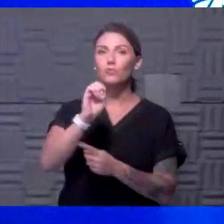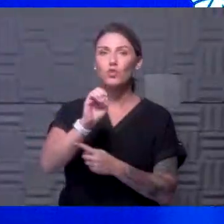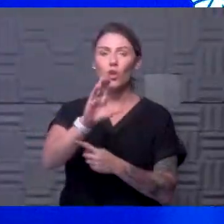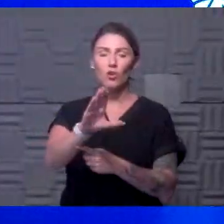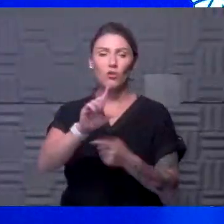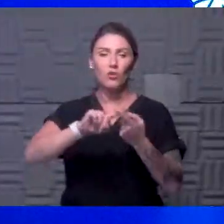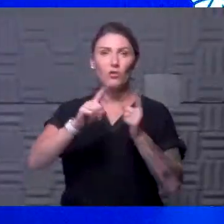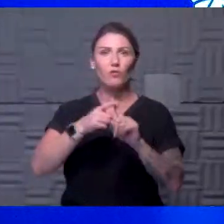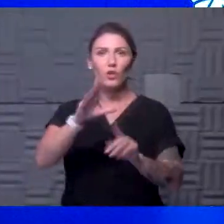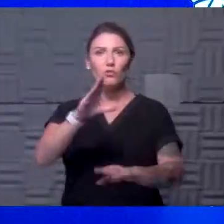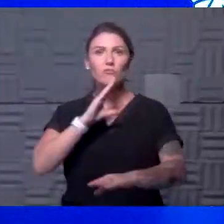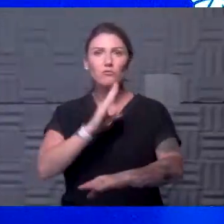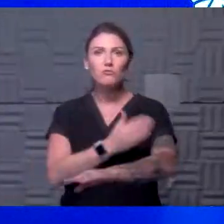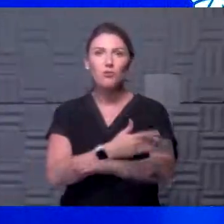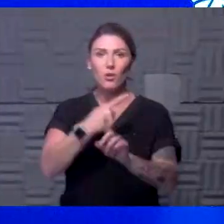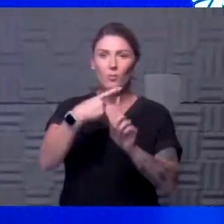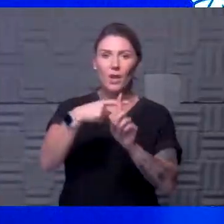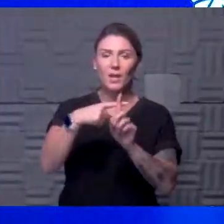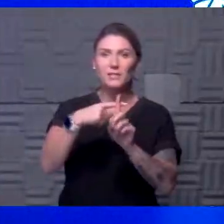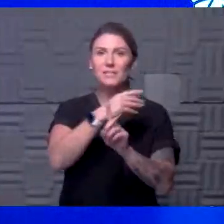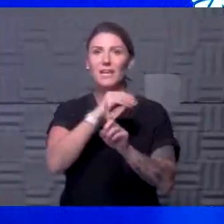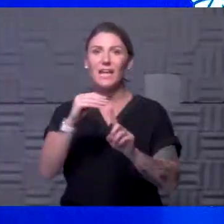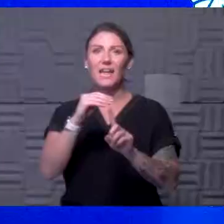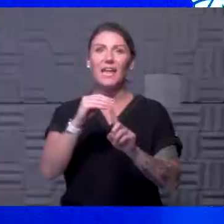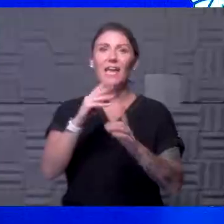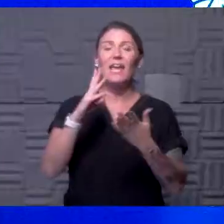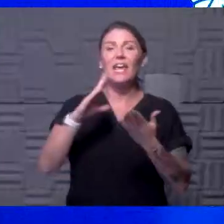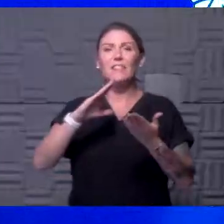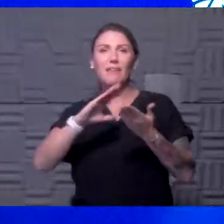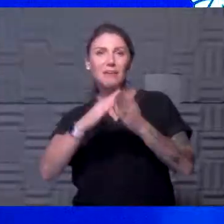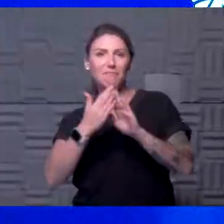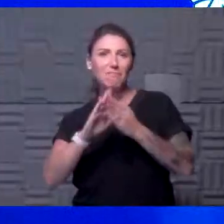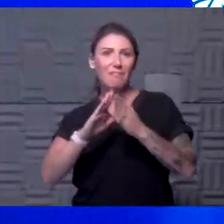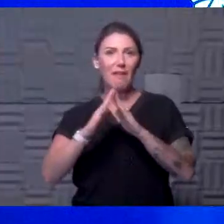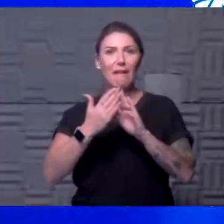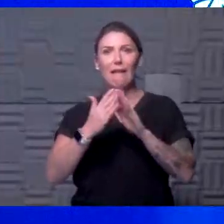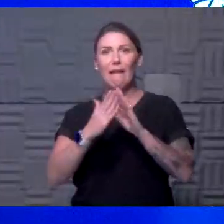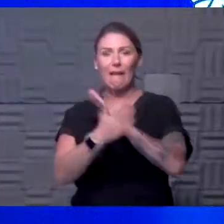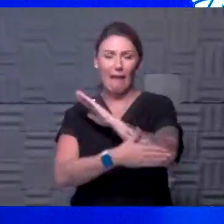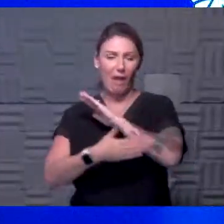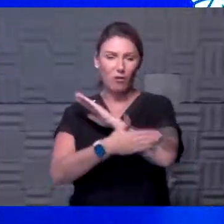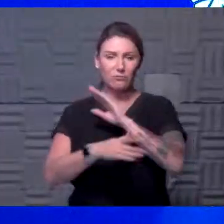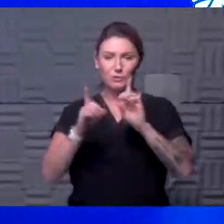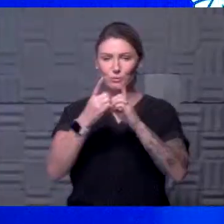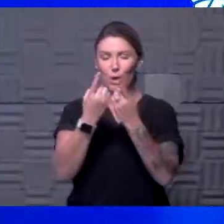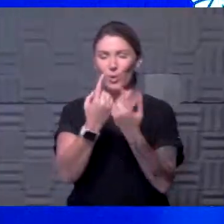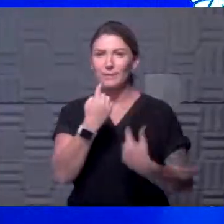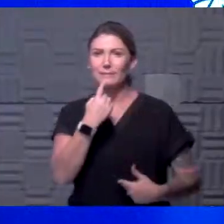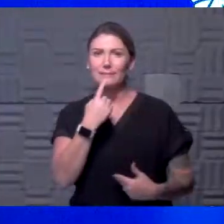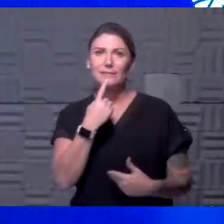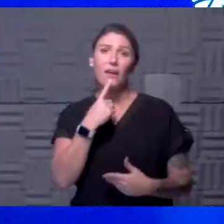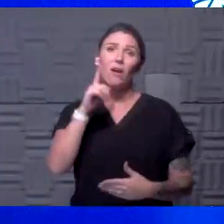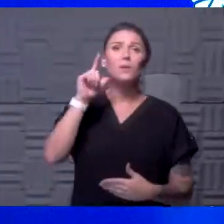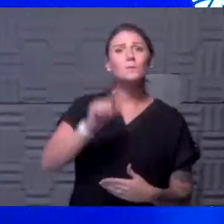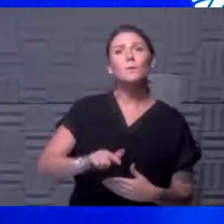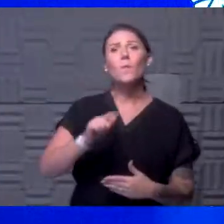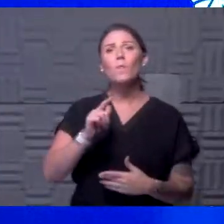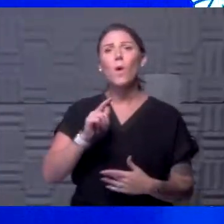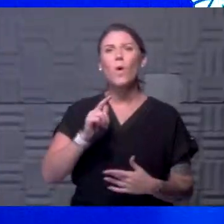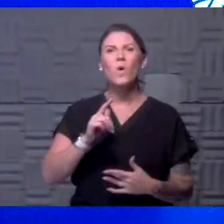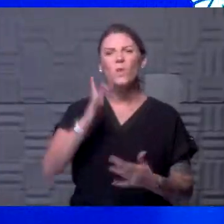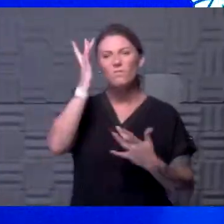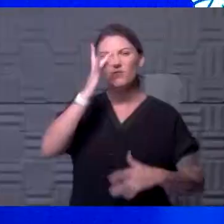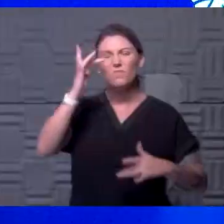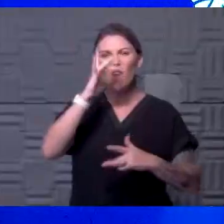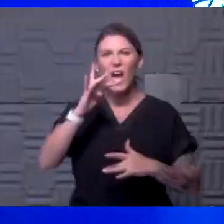tested positive. The county health department said it's a low viral load. What does that mean? Is that good? Mm-hmm. Yeah, that's interesting